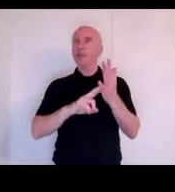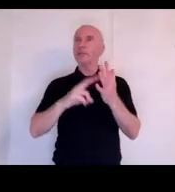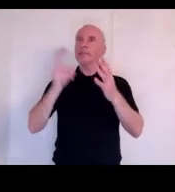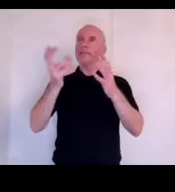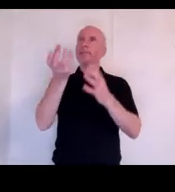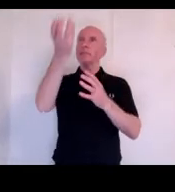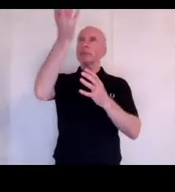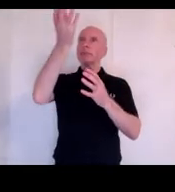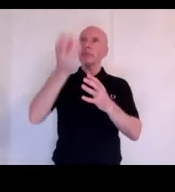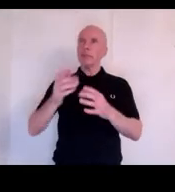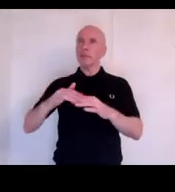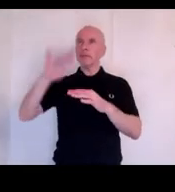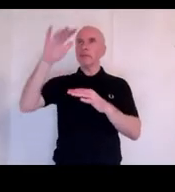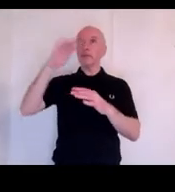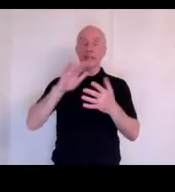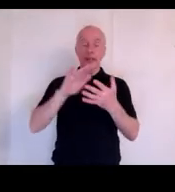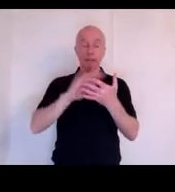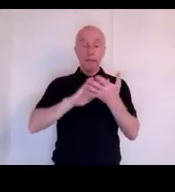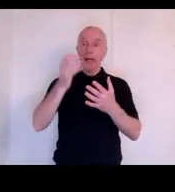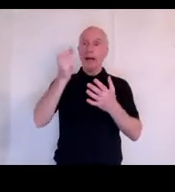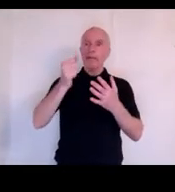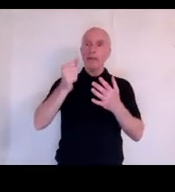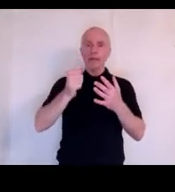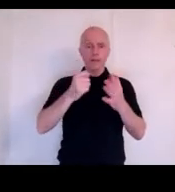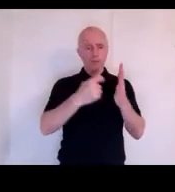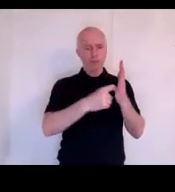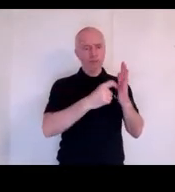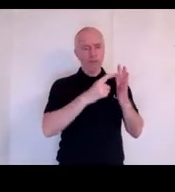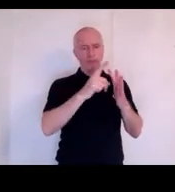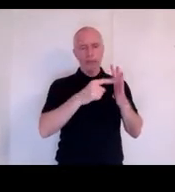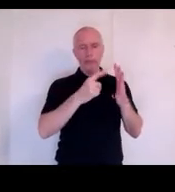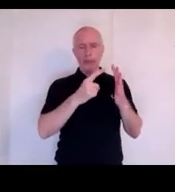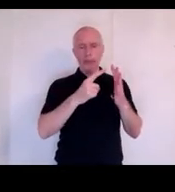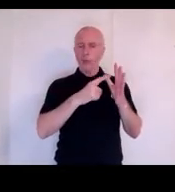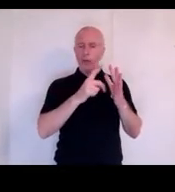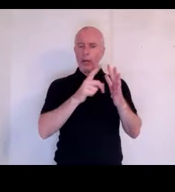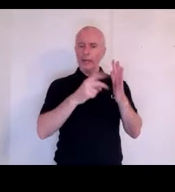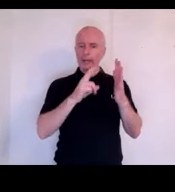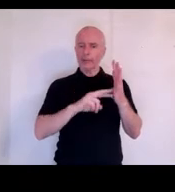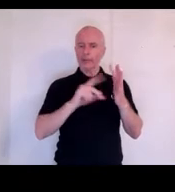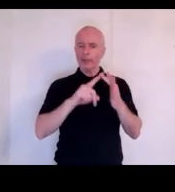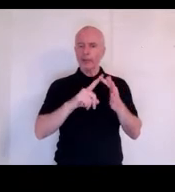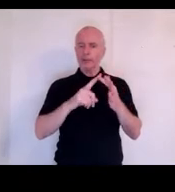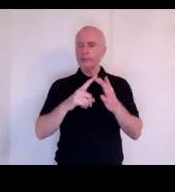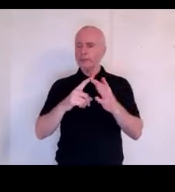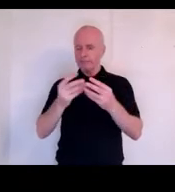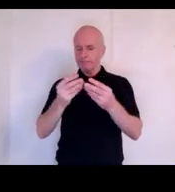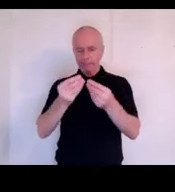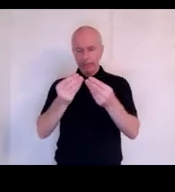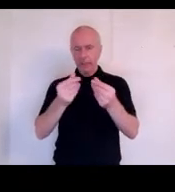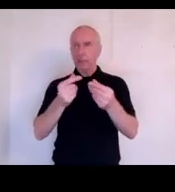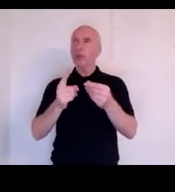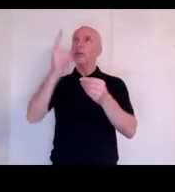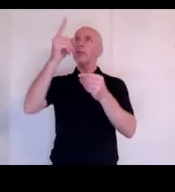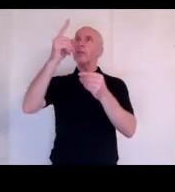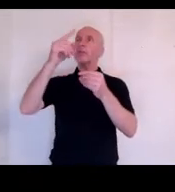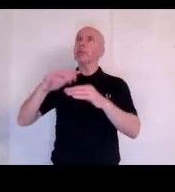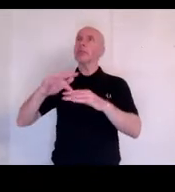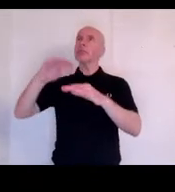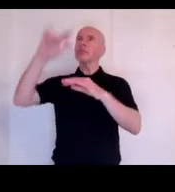have a small amount of radioactive material within them that ionizes, so allows the air to move around a charged